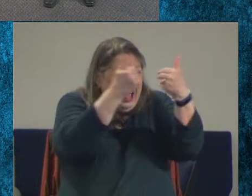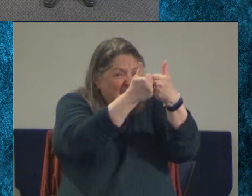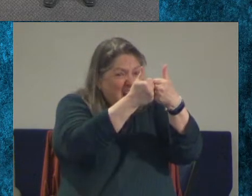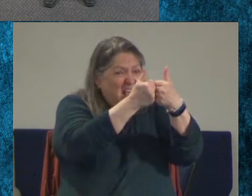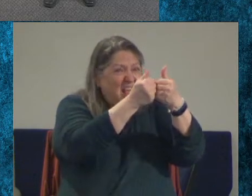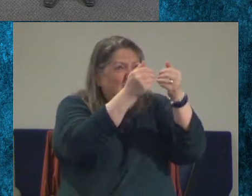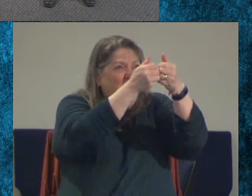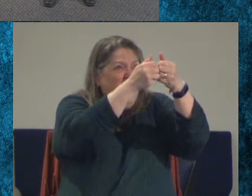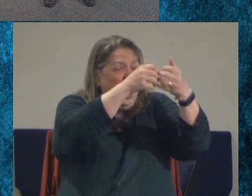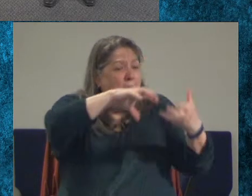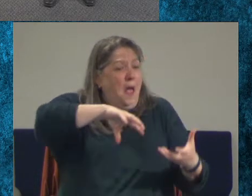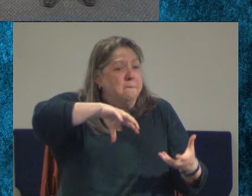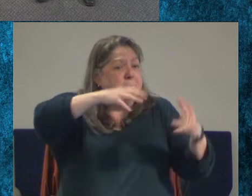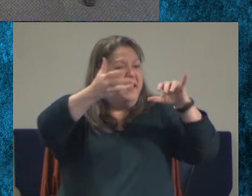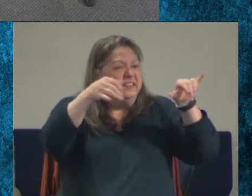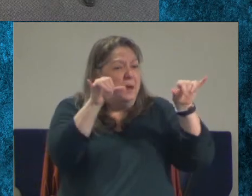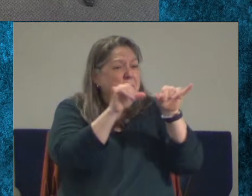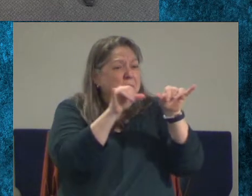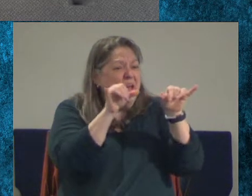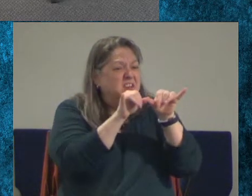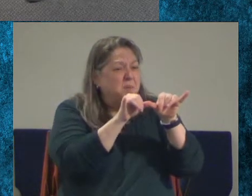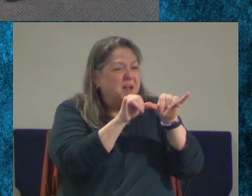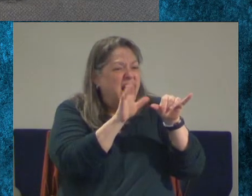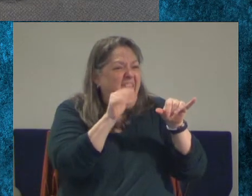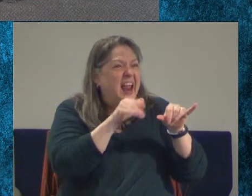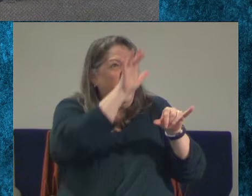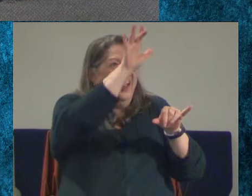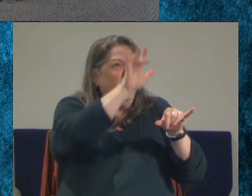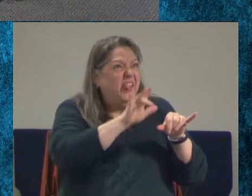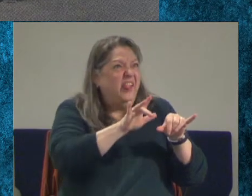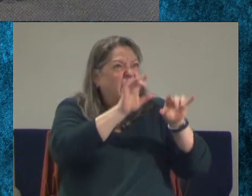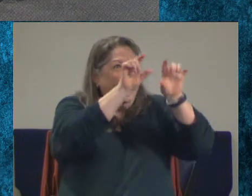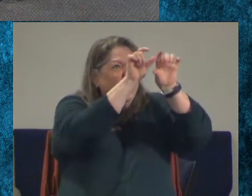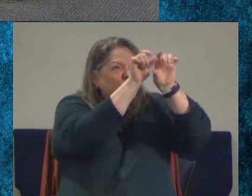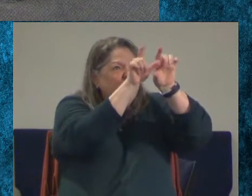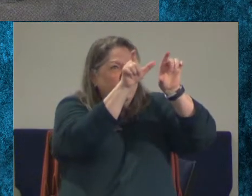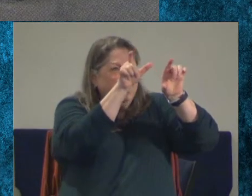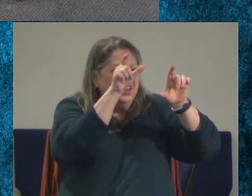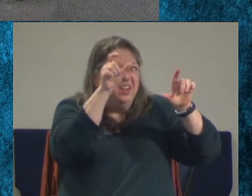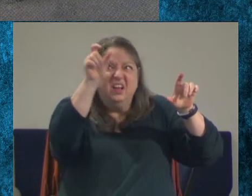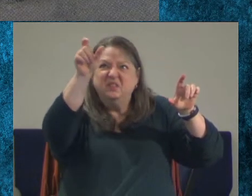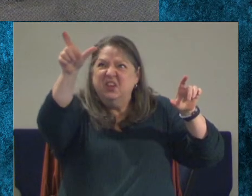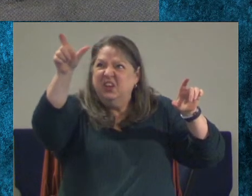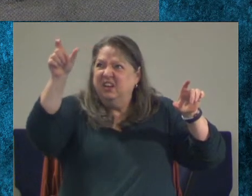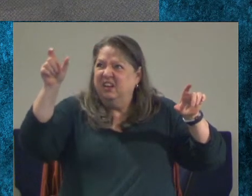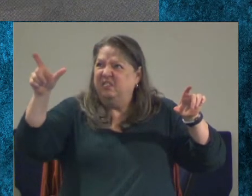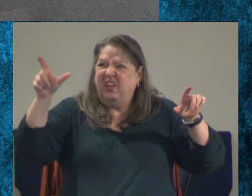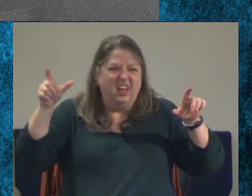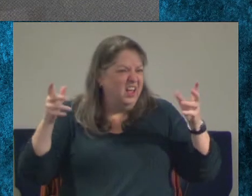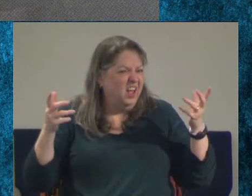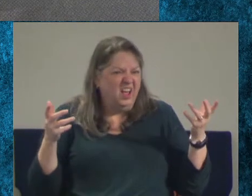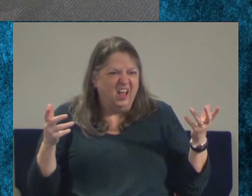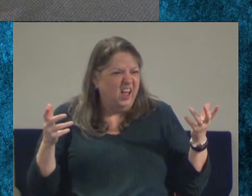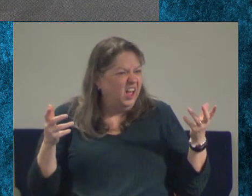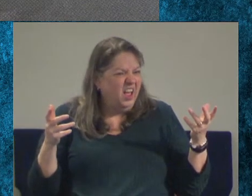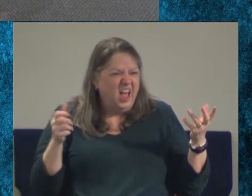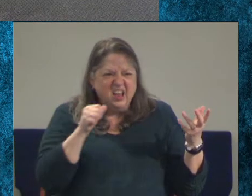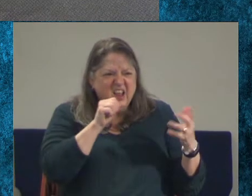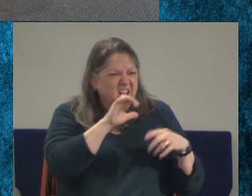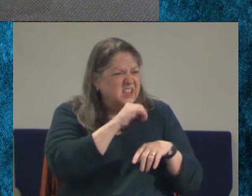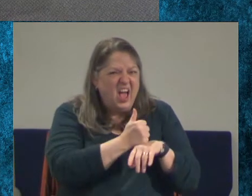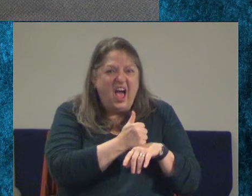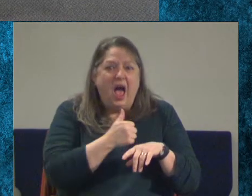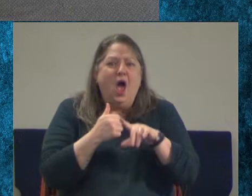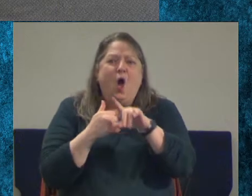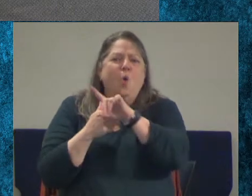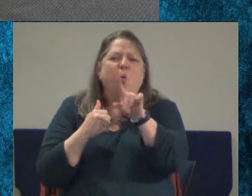Someone messed up in the measurements. Someone messed up in the arrangements and in the ordering of these cabinets. I don't know where Dave was in